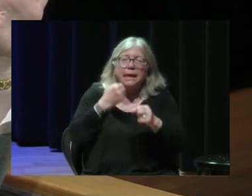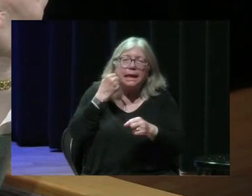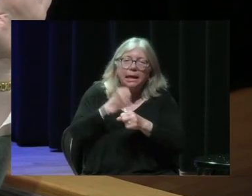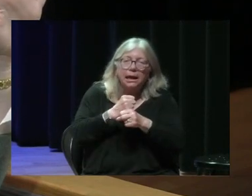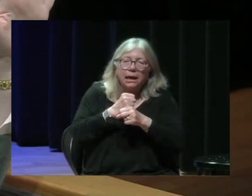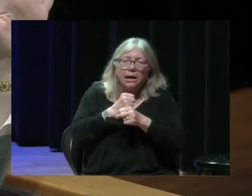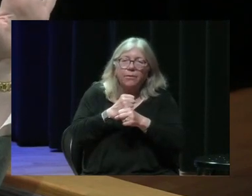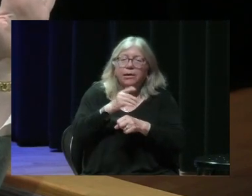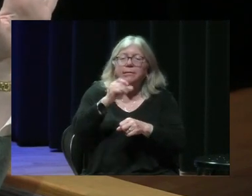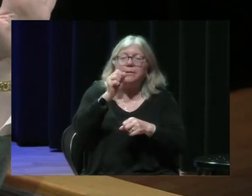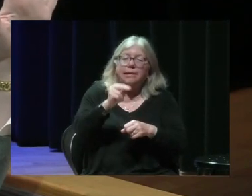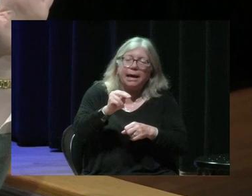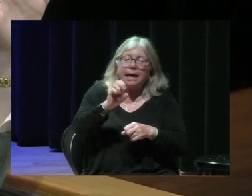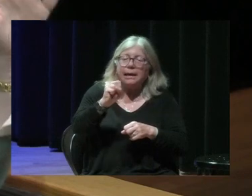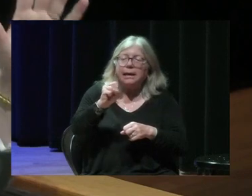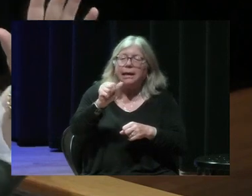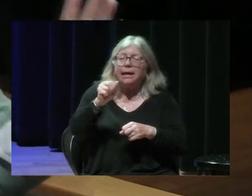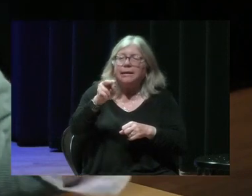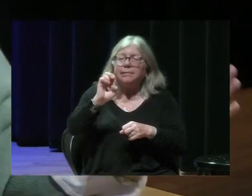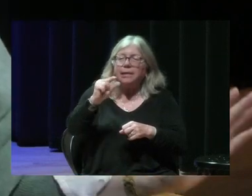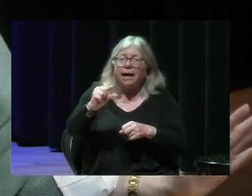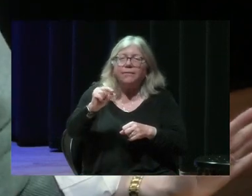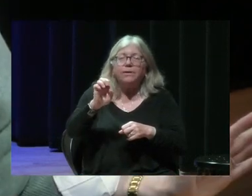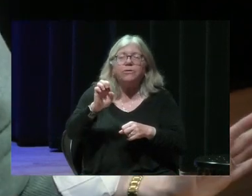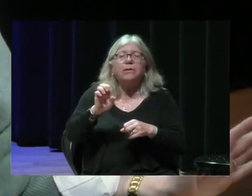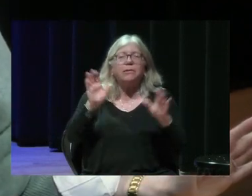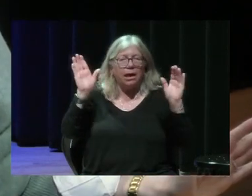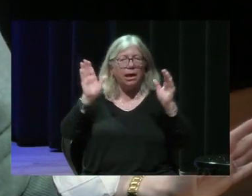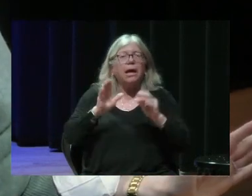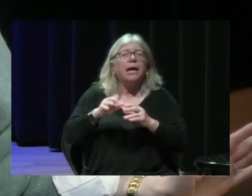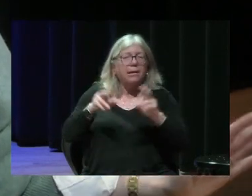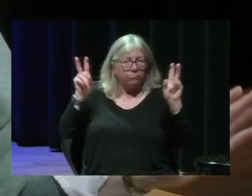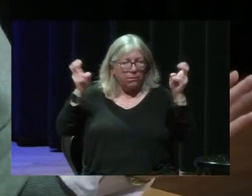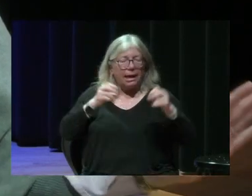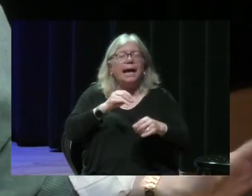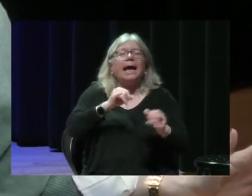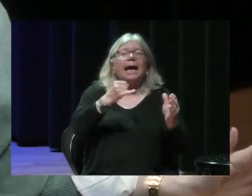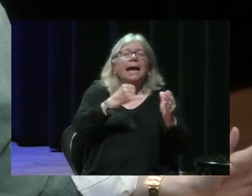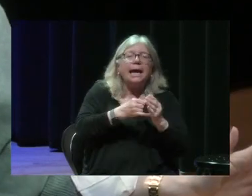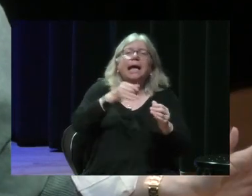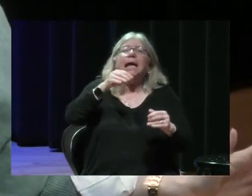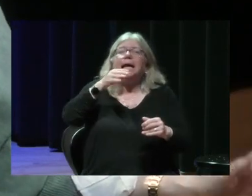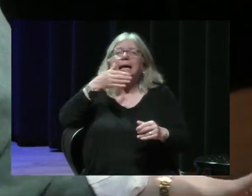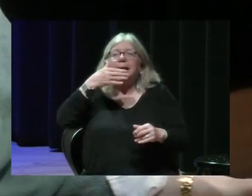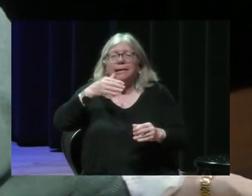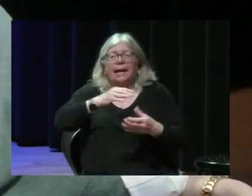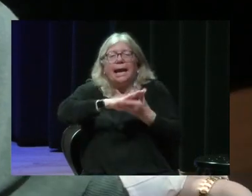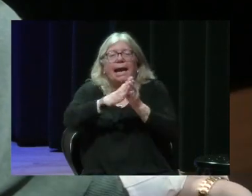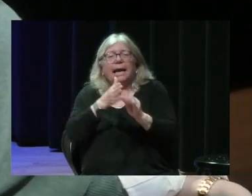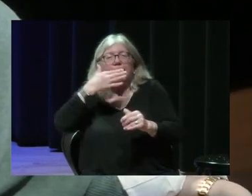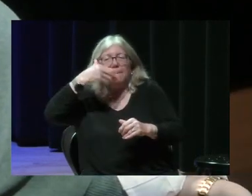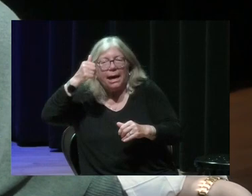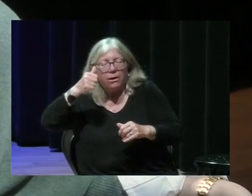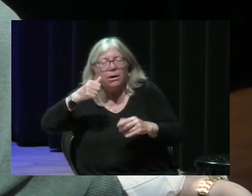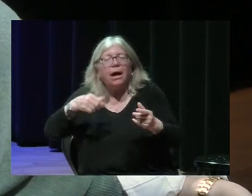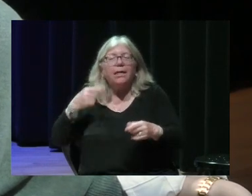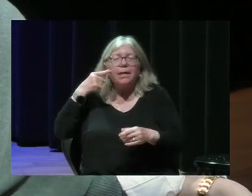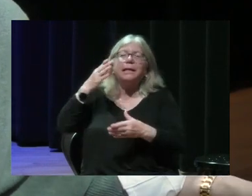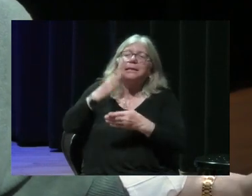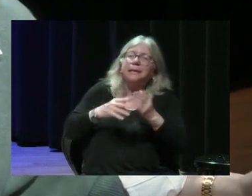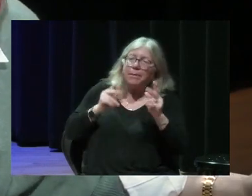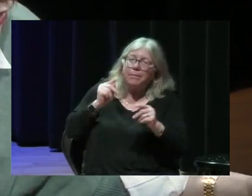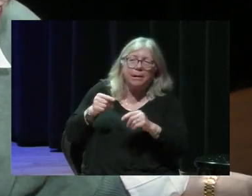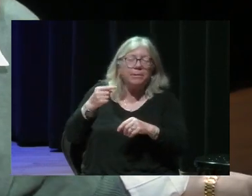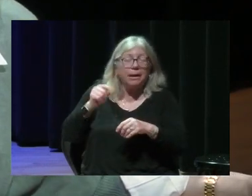is Dan Savage's It Gets Better. And I think every kid needs to hear that. It gets better. I think some adults need to hear that.